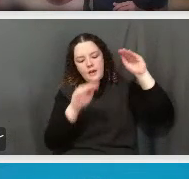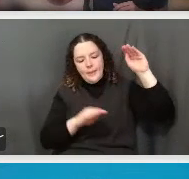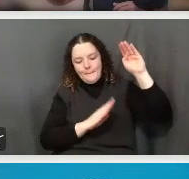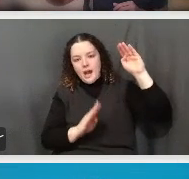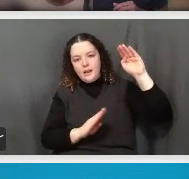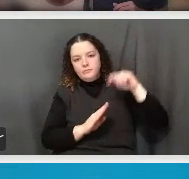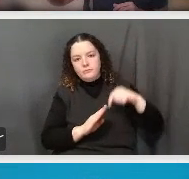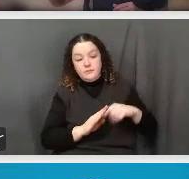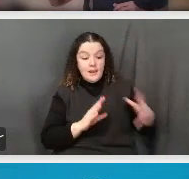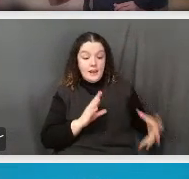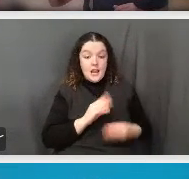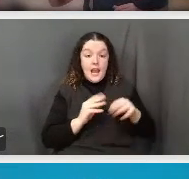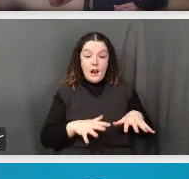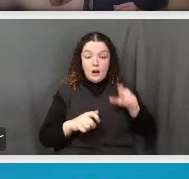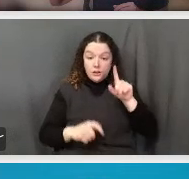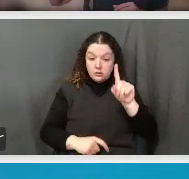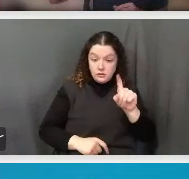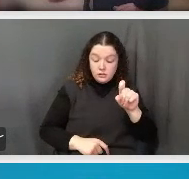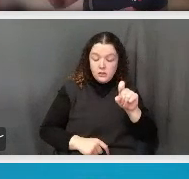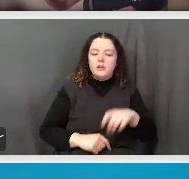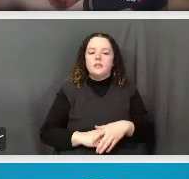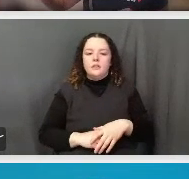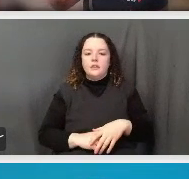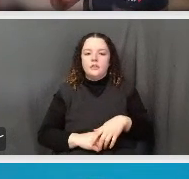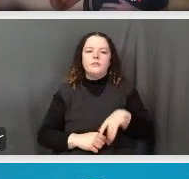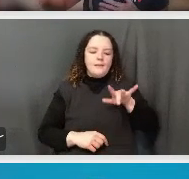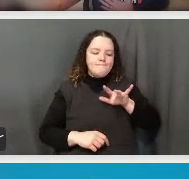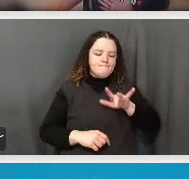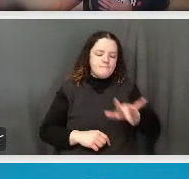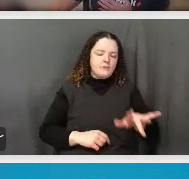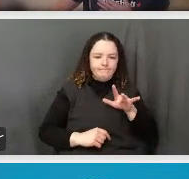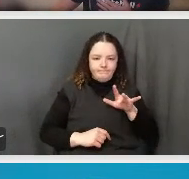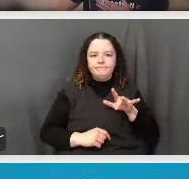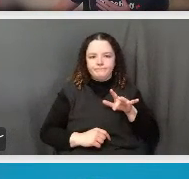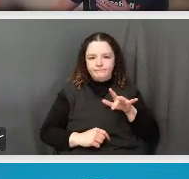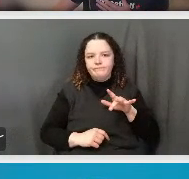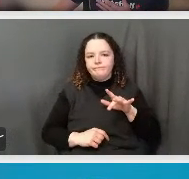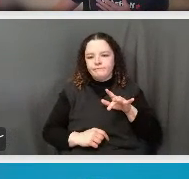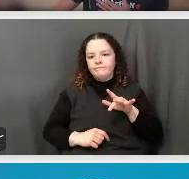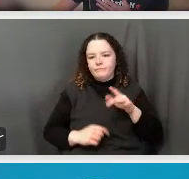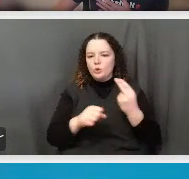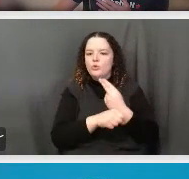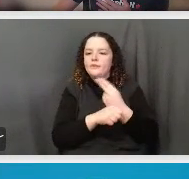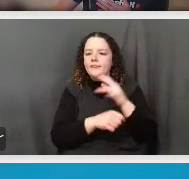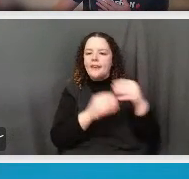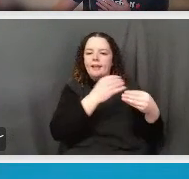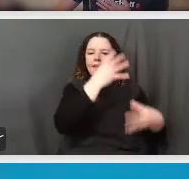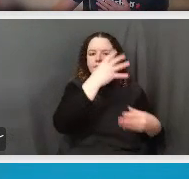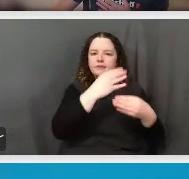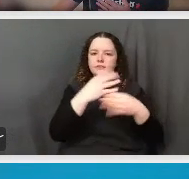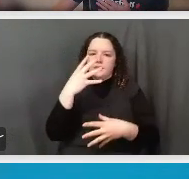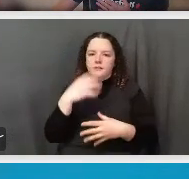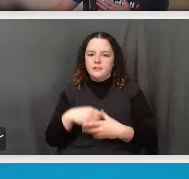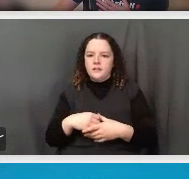says add to audience. And then you can add them directly to an audience based upon that filtering. Well, we